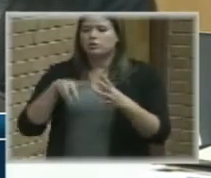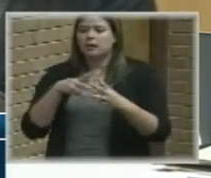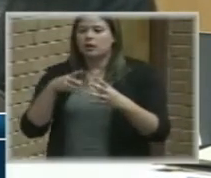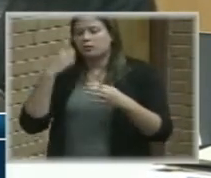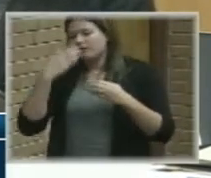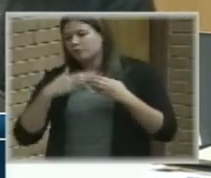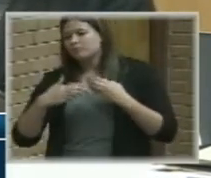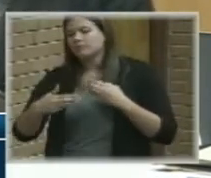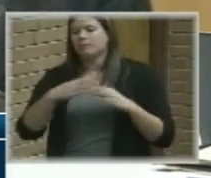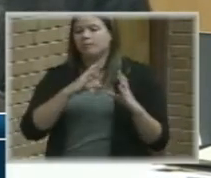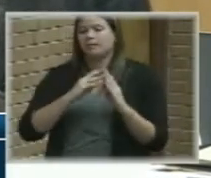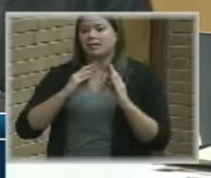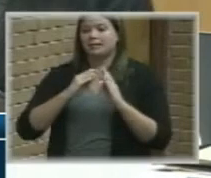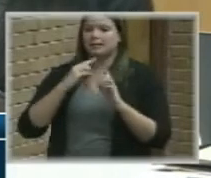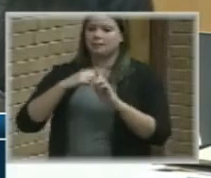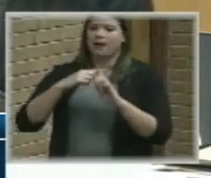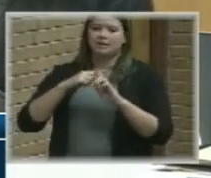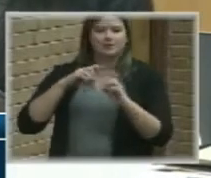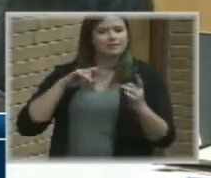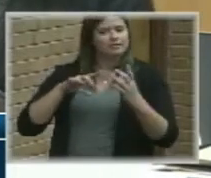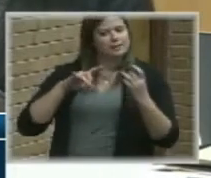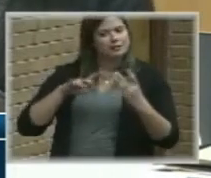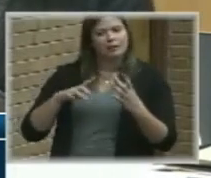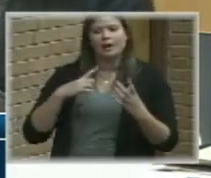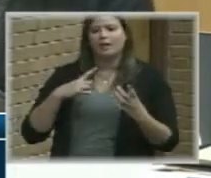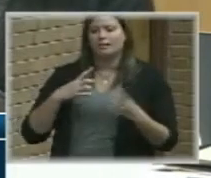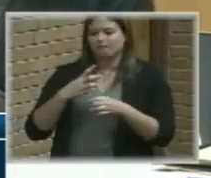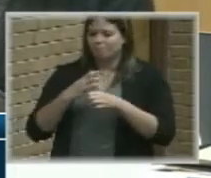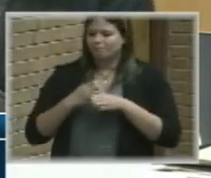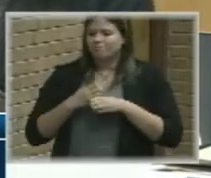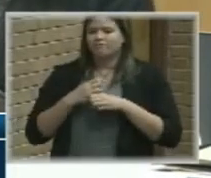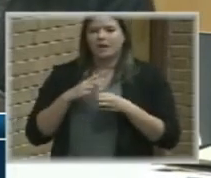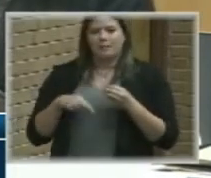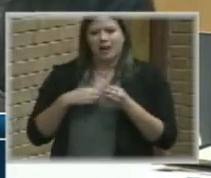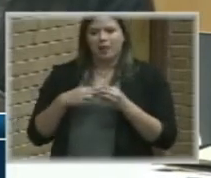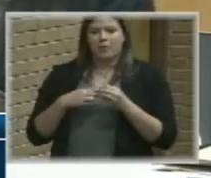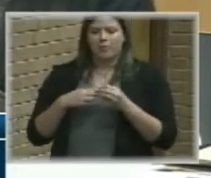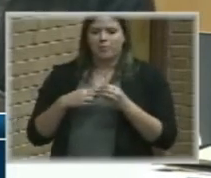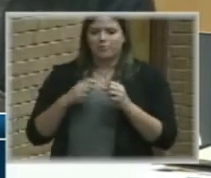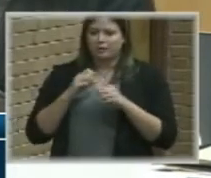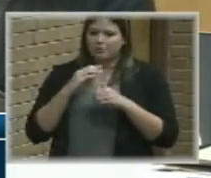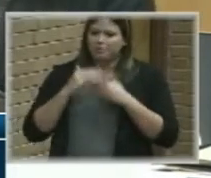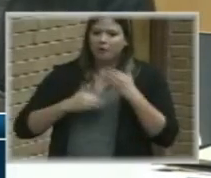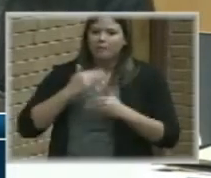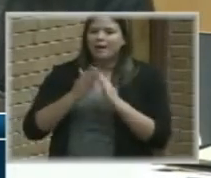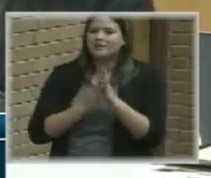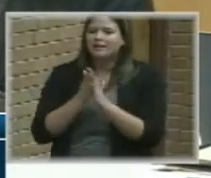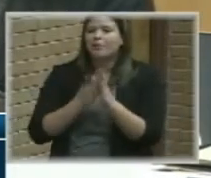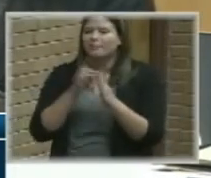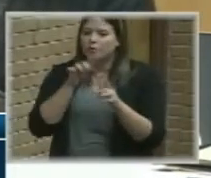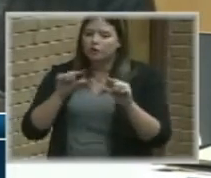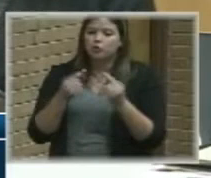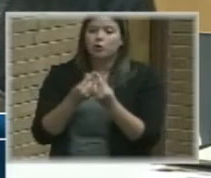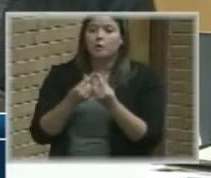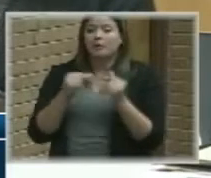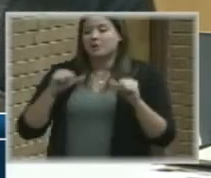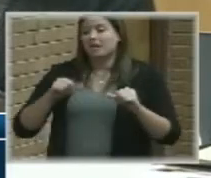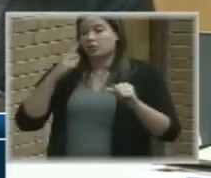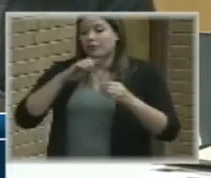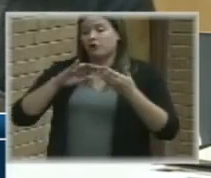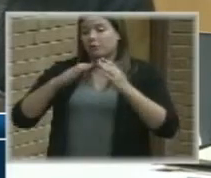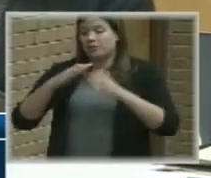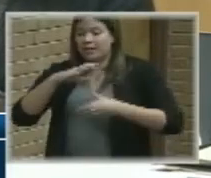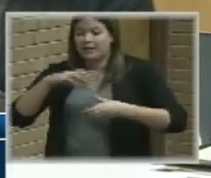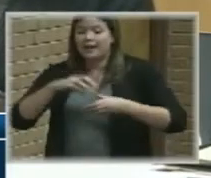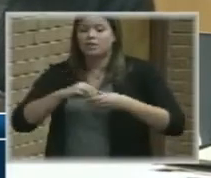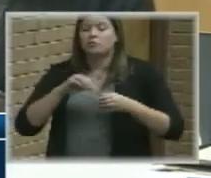meetings. Positive feedback has come in about the momentum of the group and potential for community engagement, and the group is